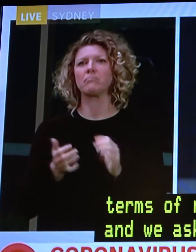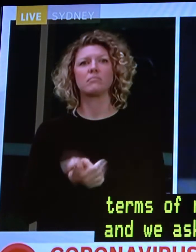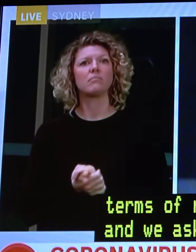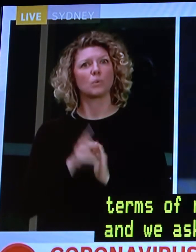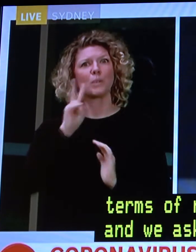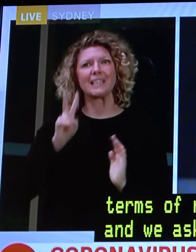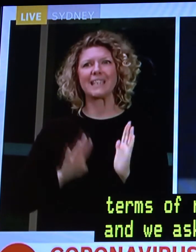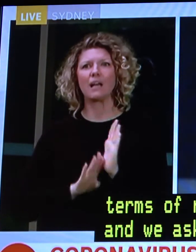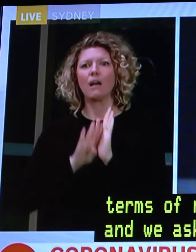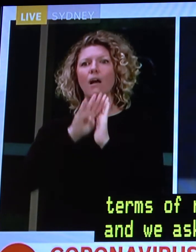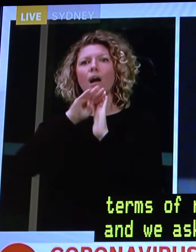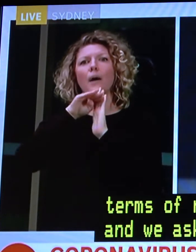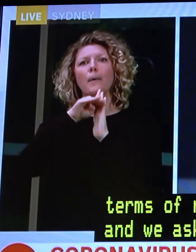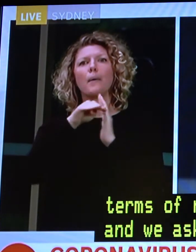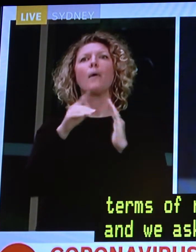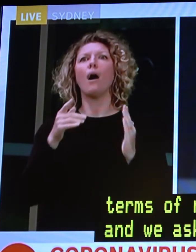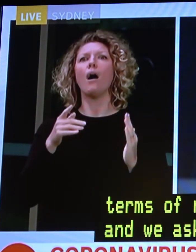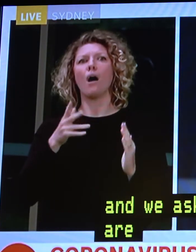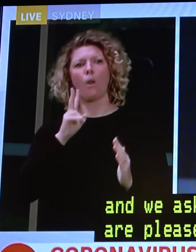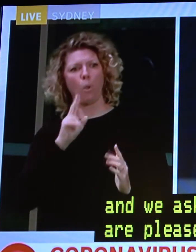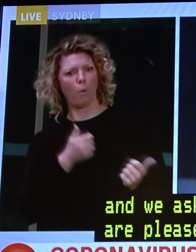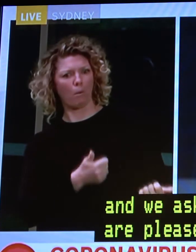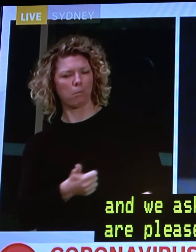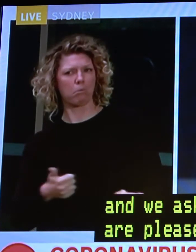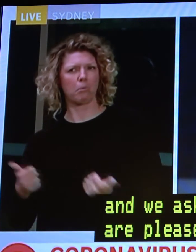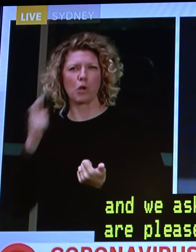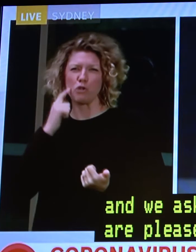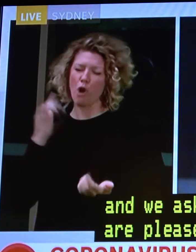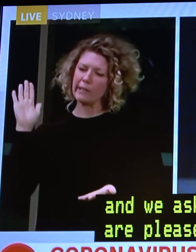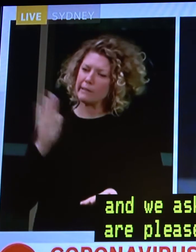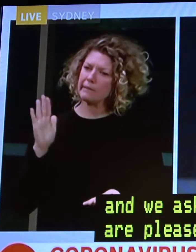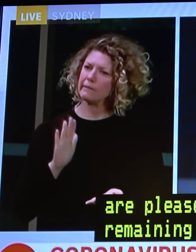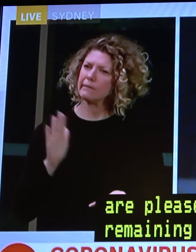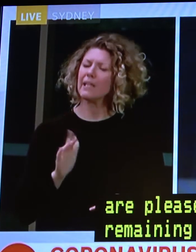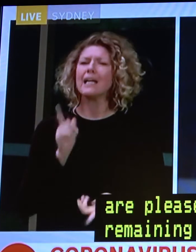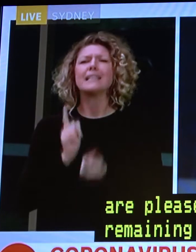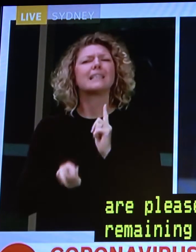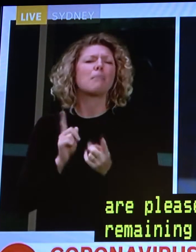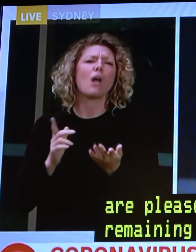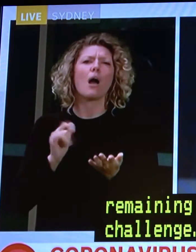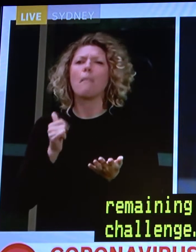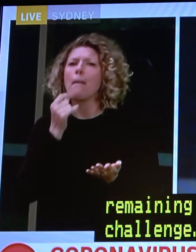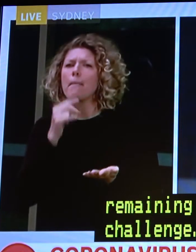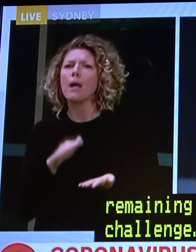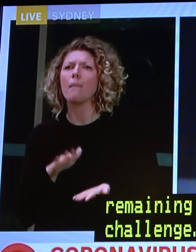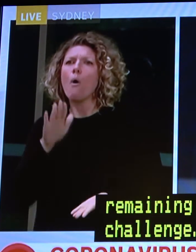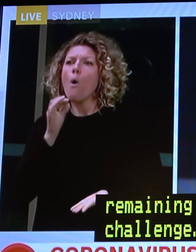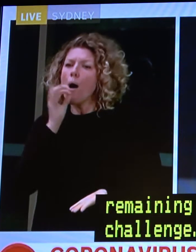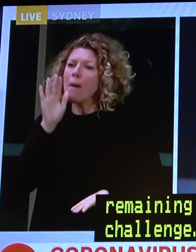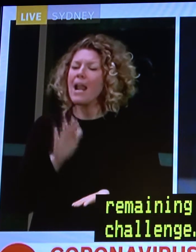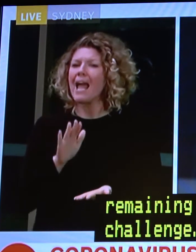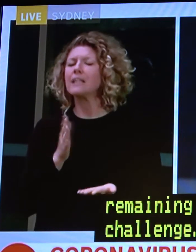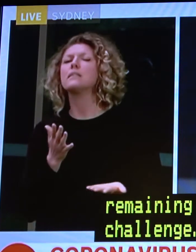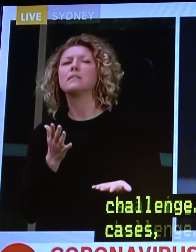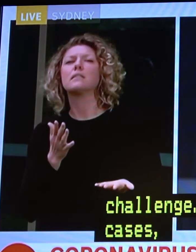course remaining consistently low is our challenge. Some days we get higher cases, other days we get lower cases. So for us, maintaining